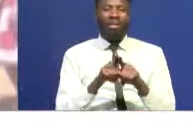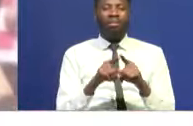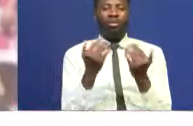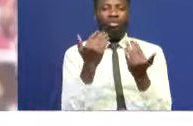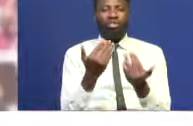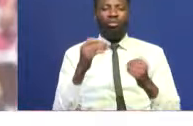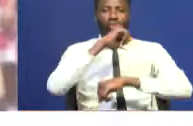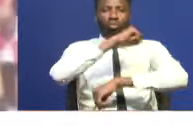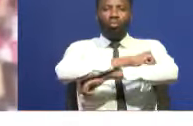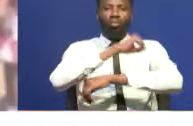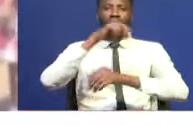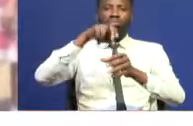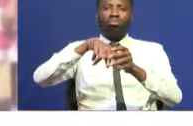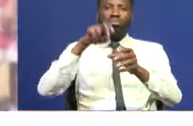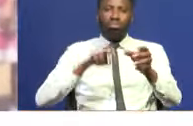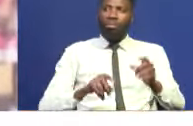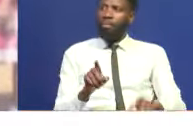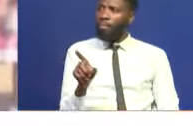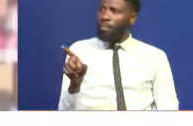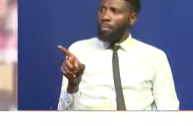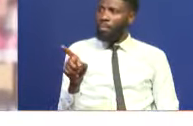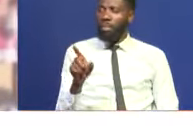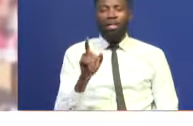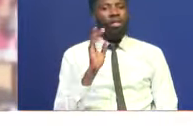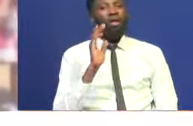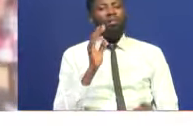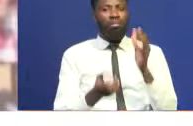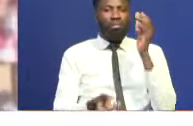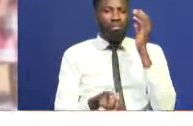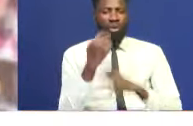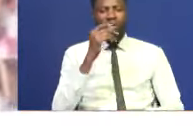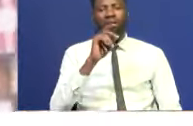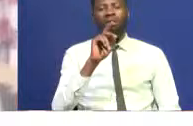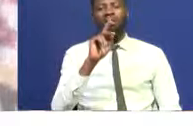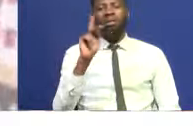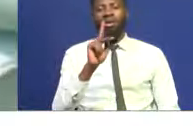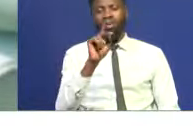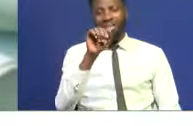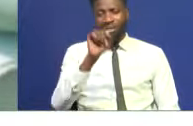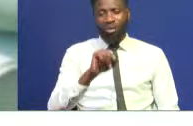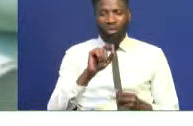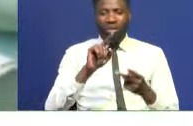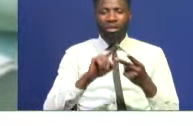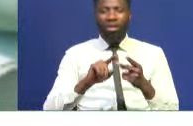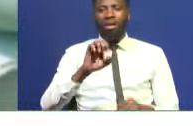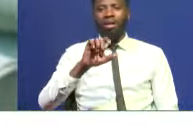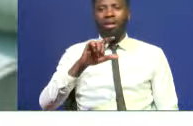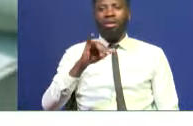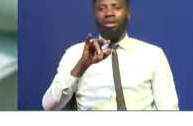of school. The intervention is said to be rolled out in Kerio South, Elgeyo Marakwet and Nyanza region.